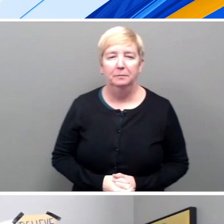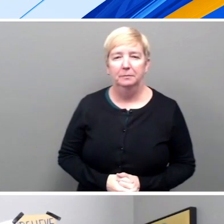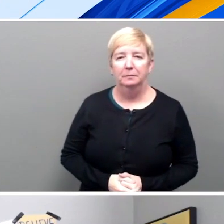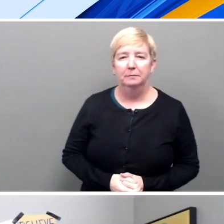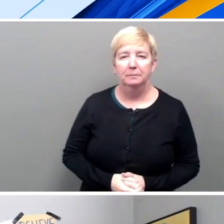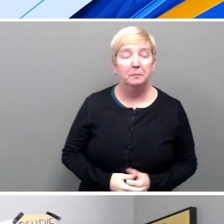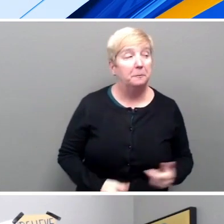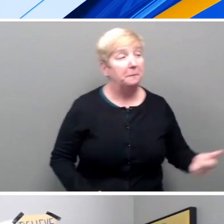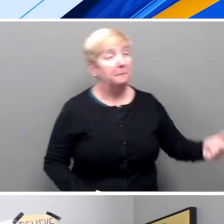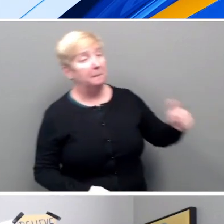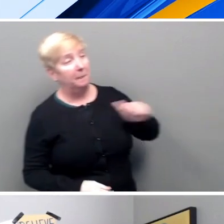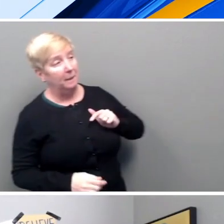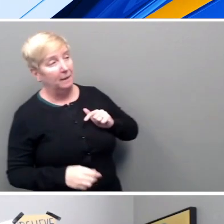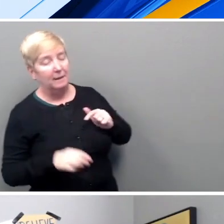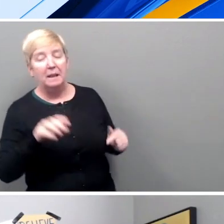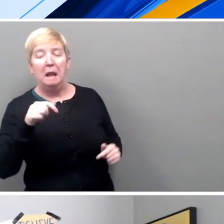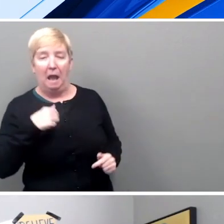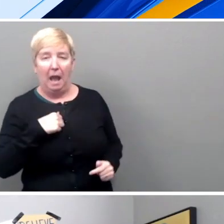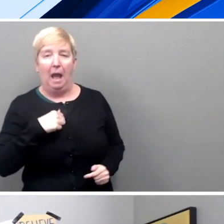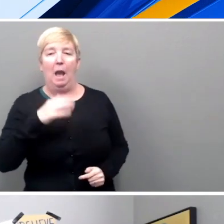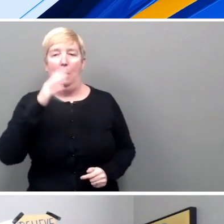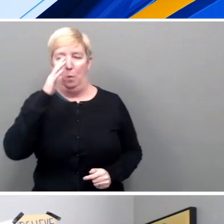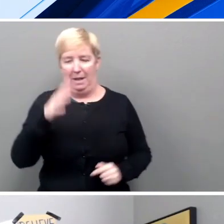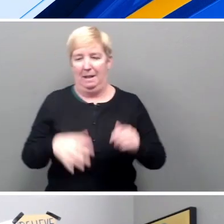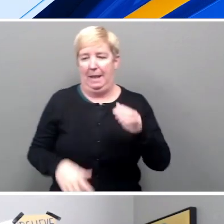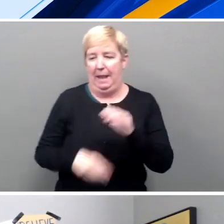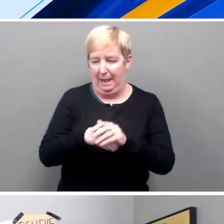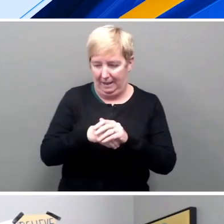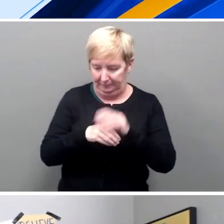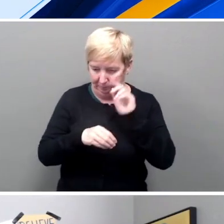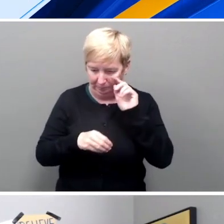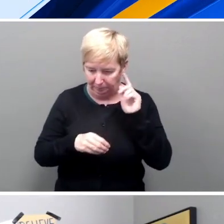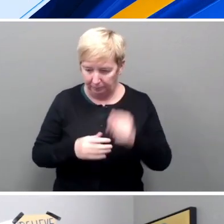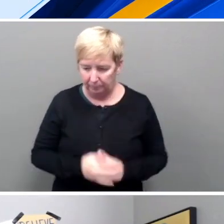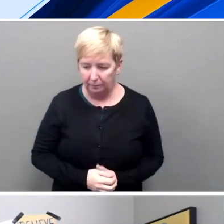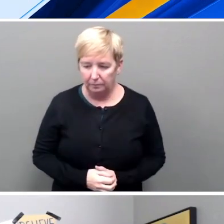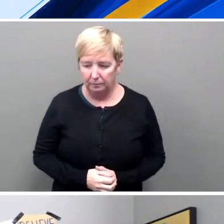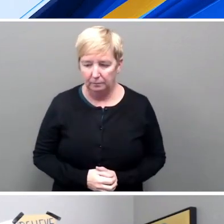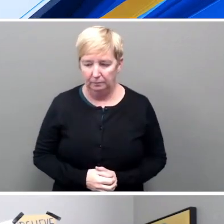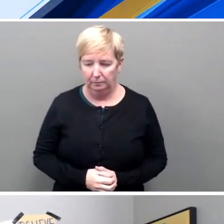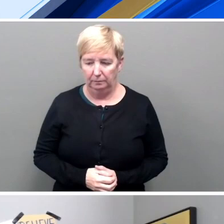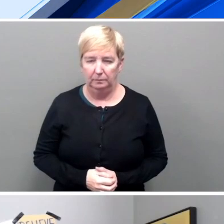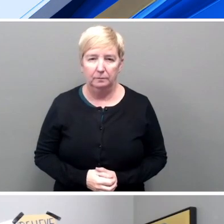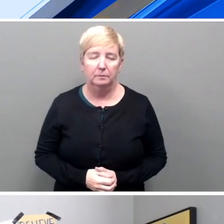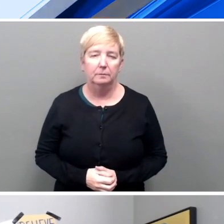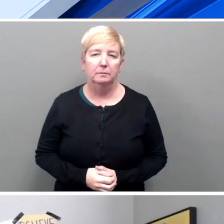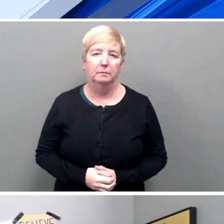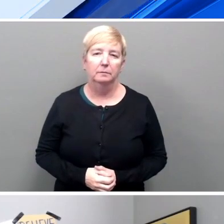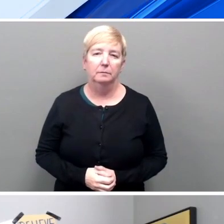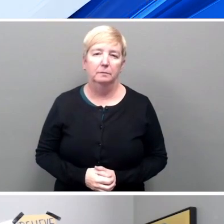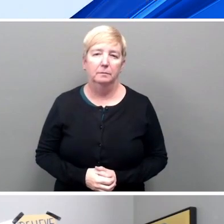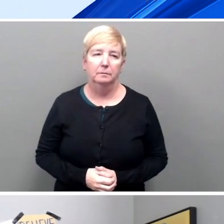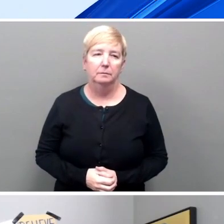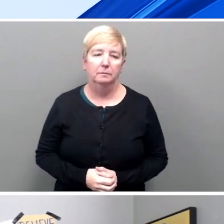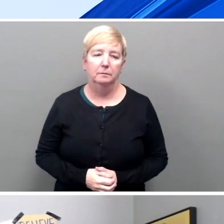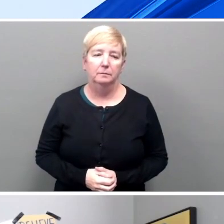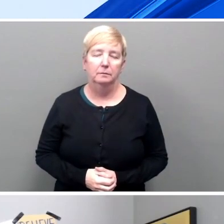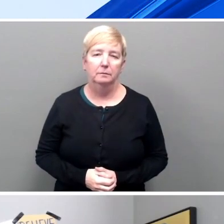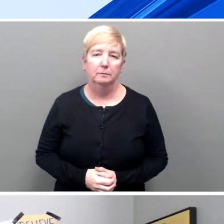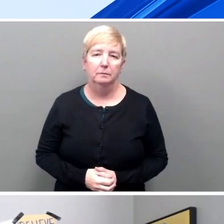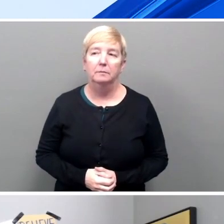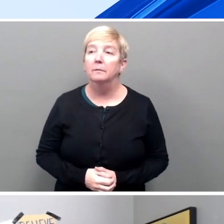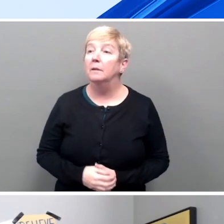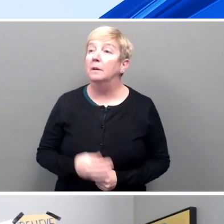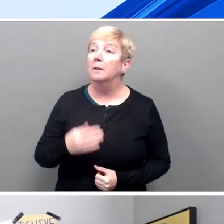Yeah, and I think I would probably just add that one of the reasons that we get an annual flu